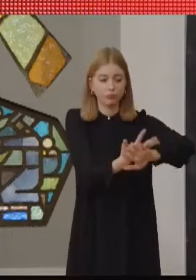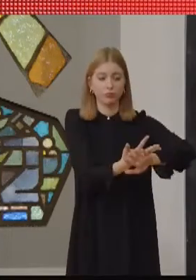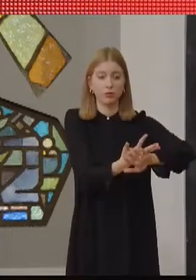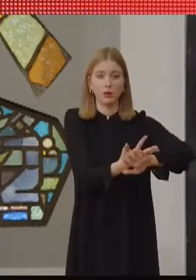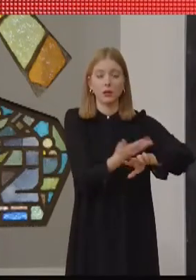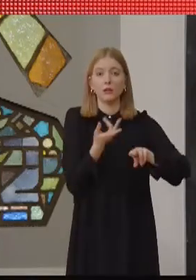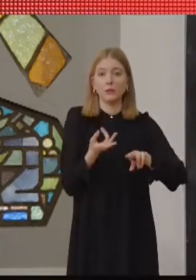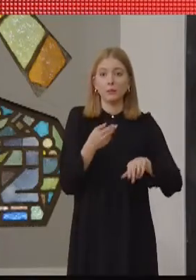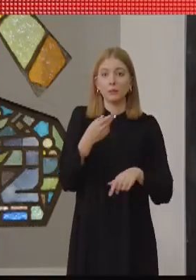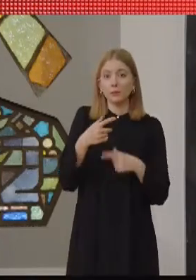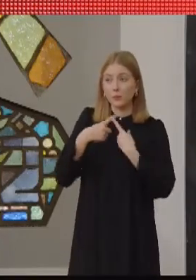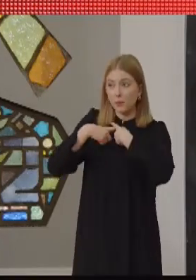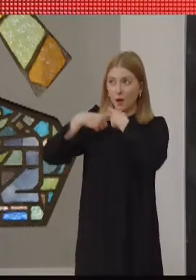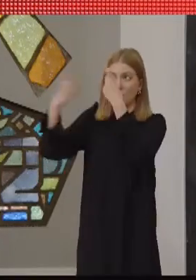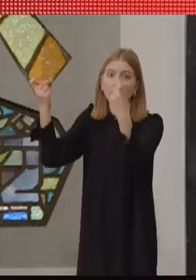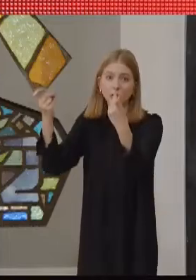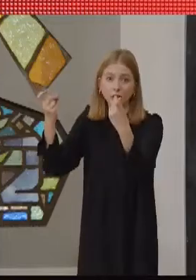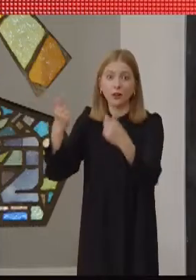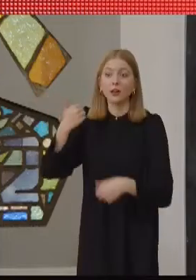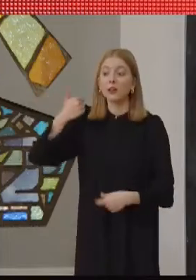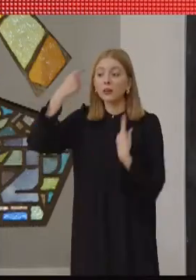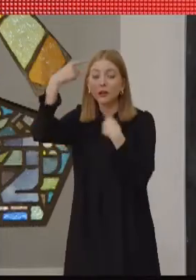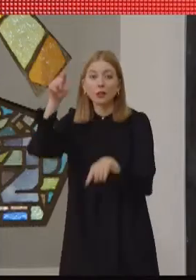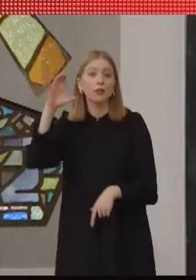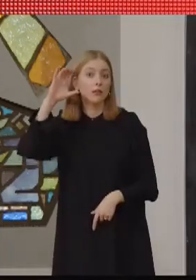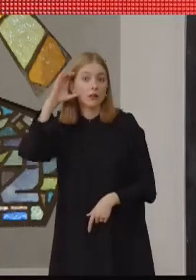that the people who are